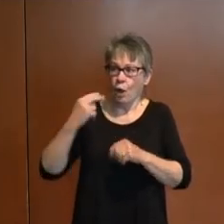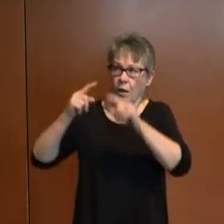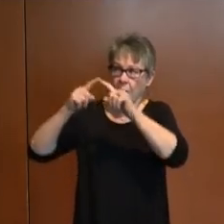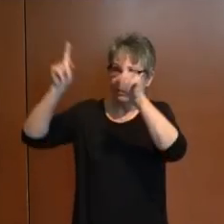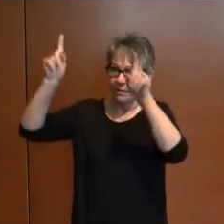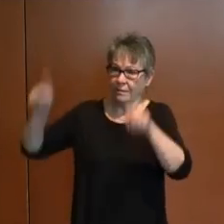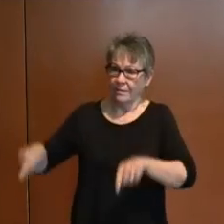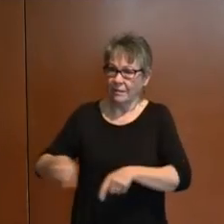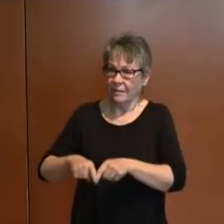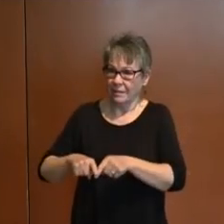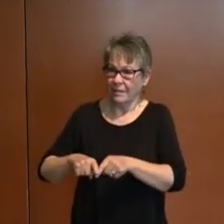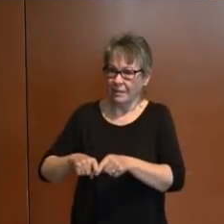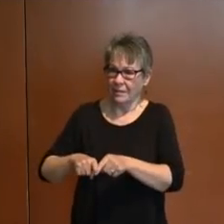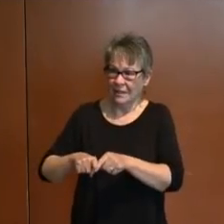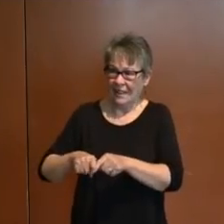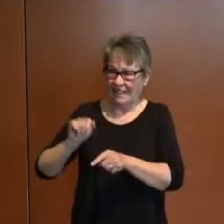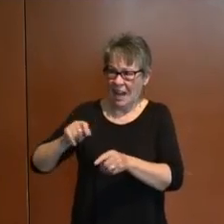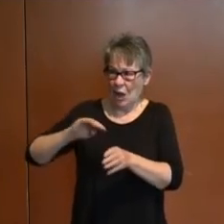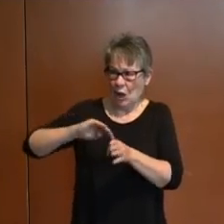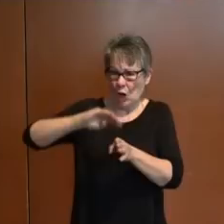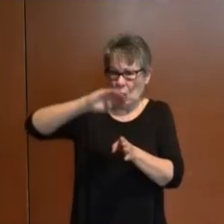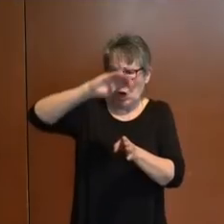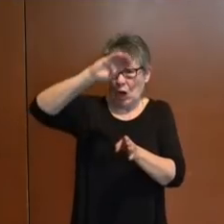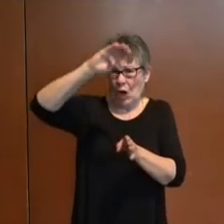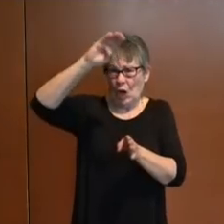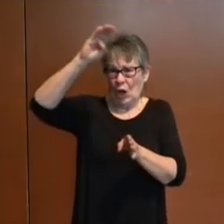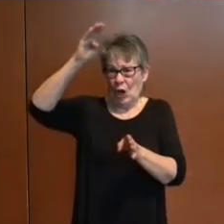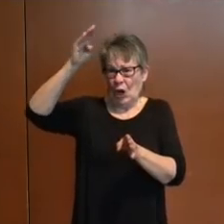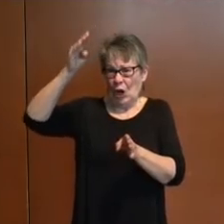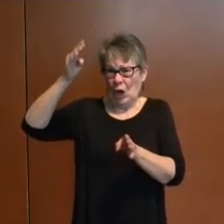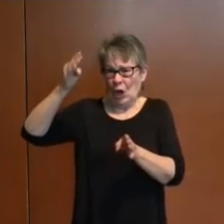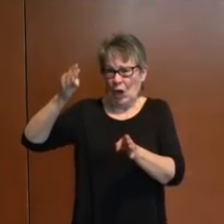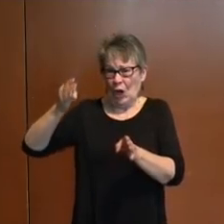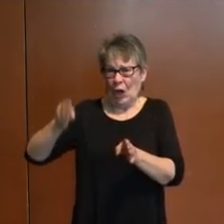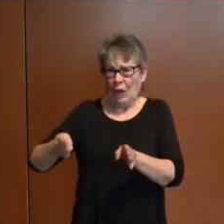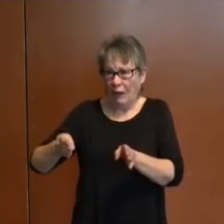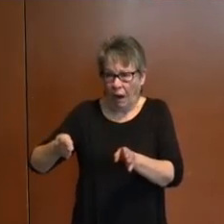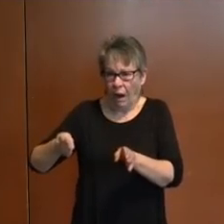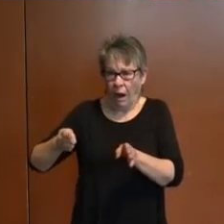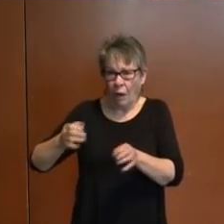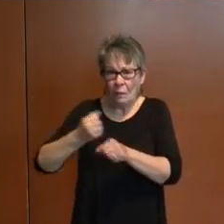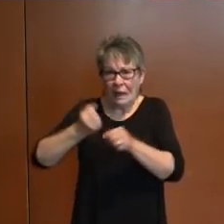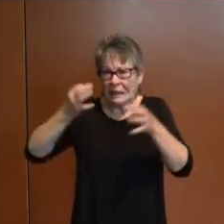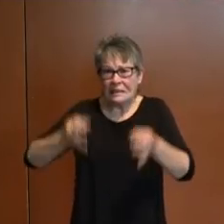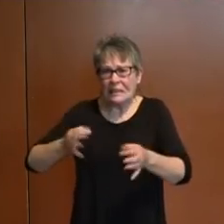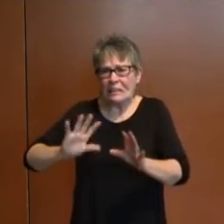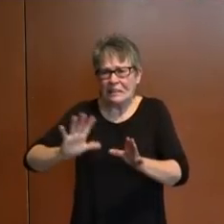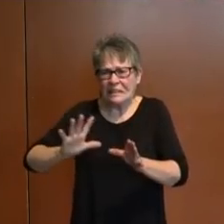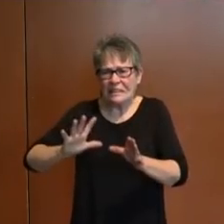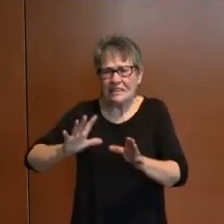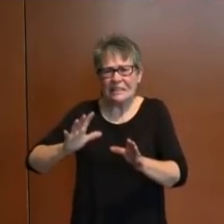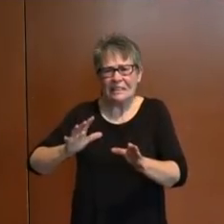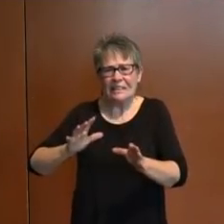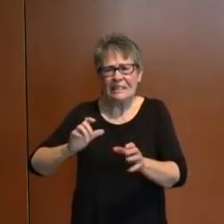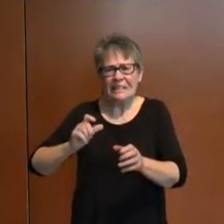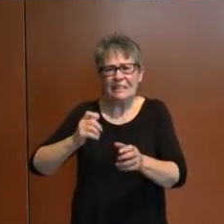do everything we can to head off that sort of discussion. We have to obviously hope for the best, but plan for the